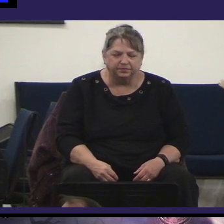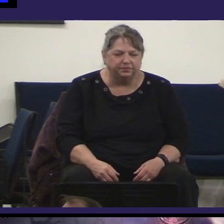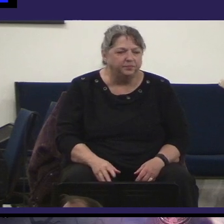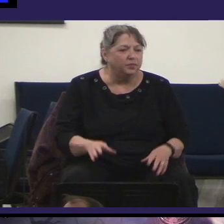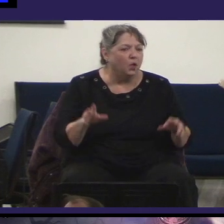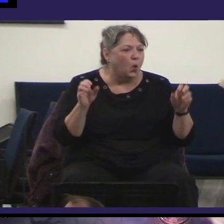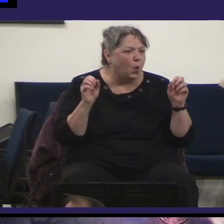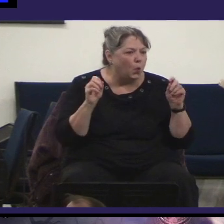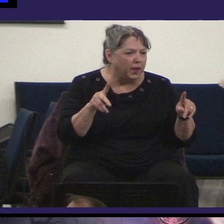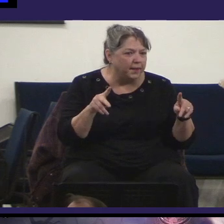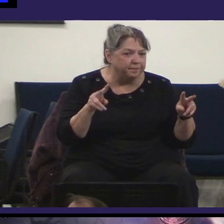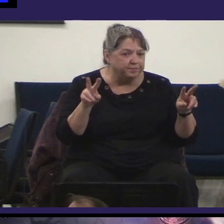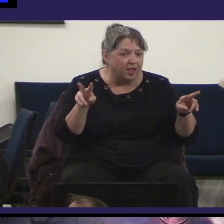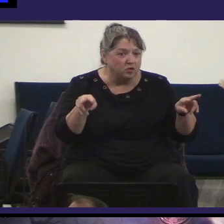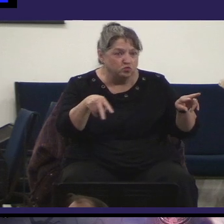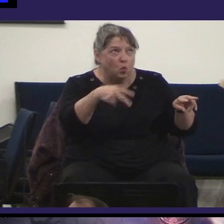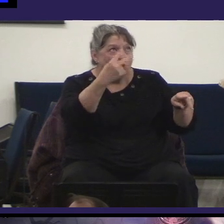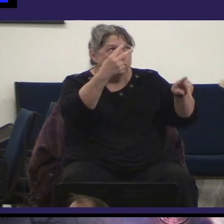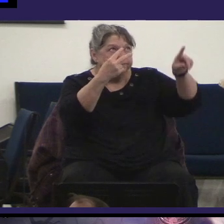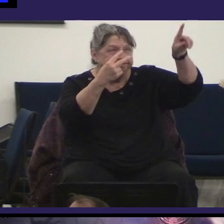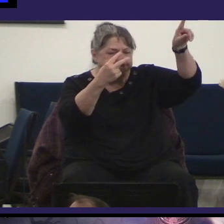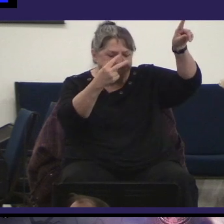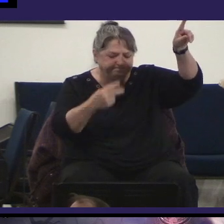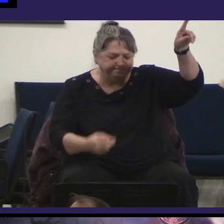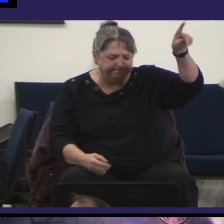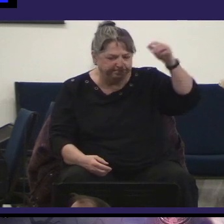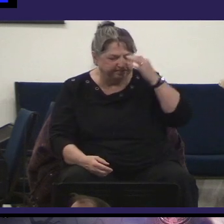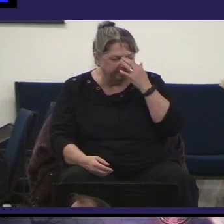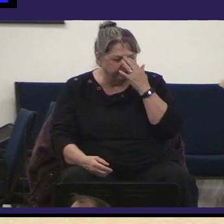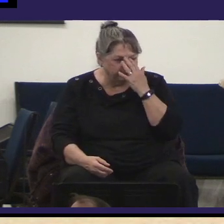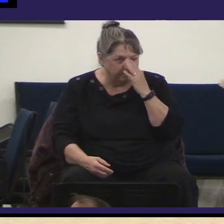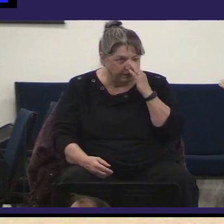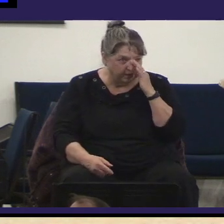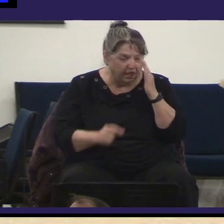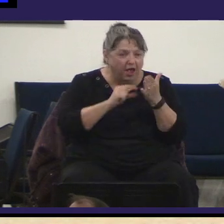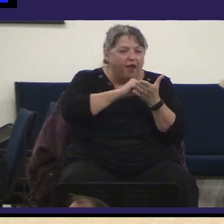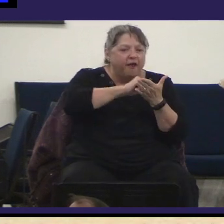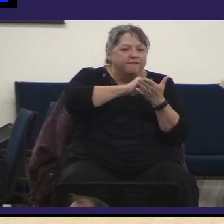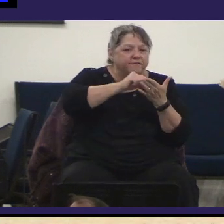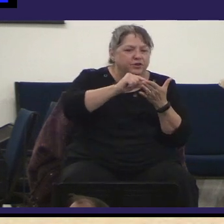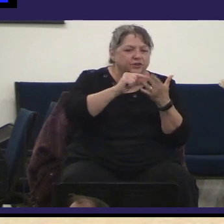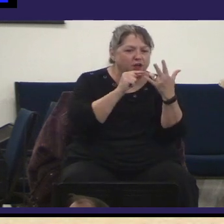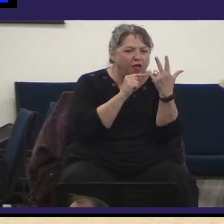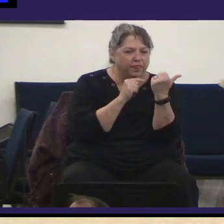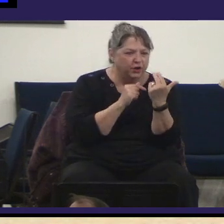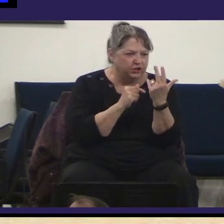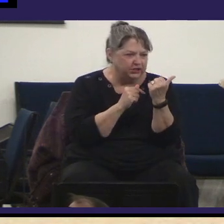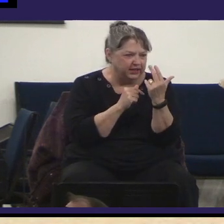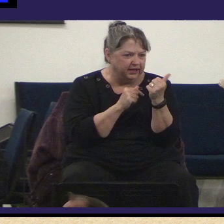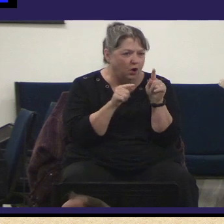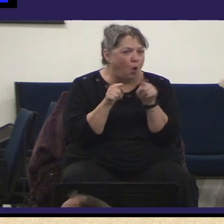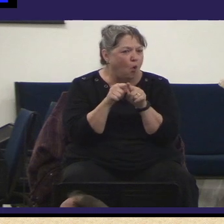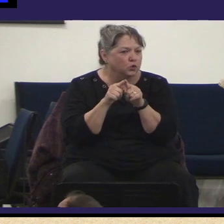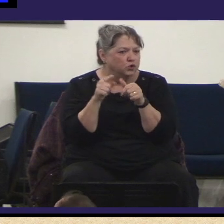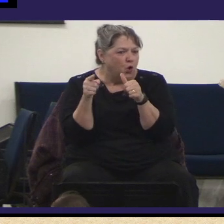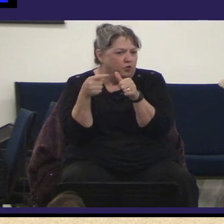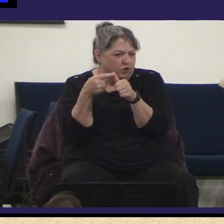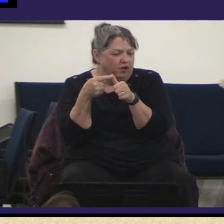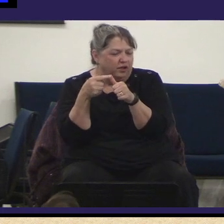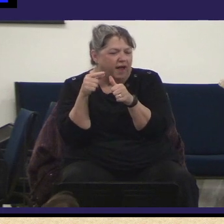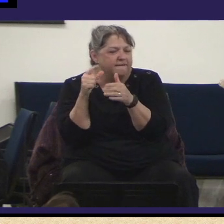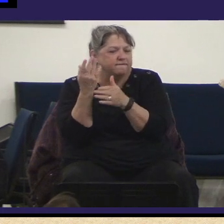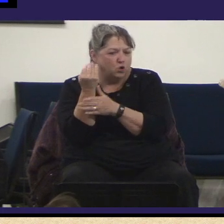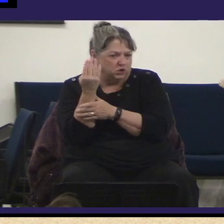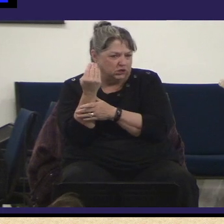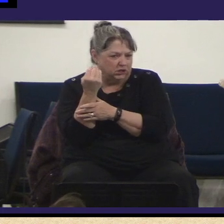Okay, notice up on the screen, please, verses 13 and the first part of verse 14.